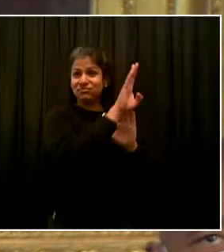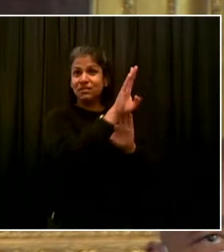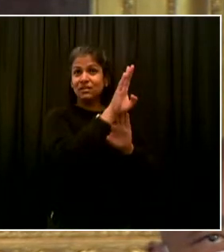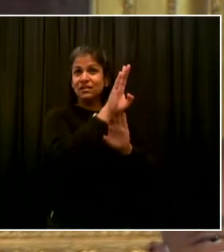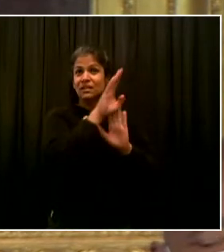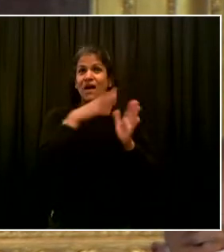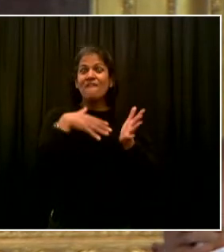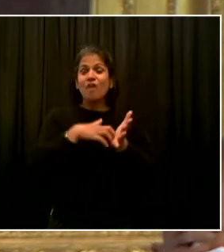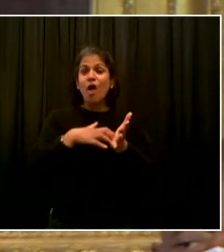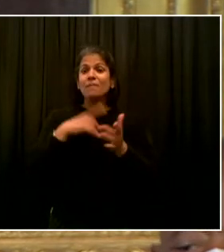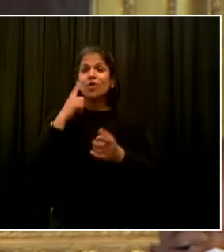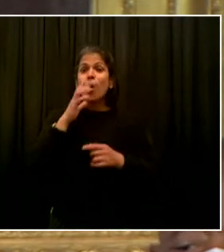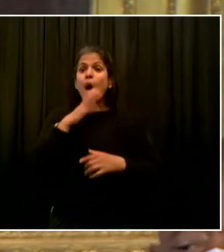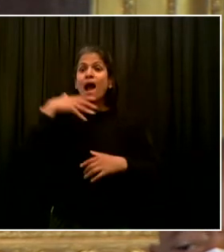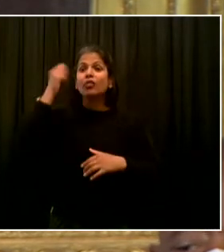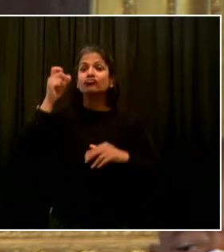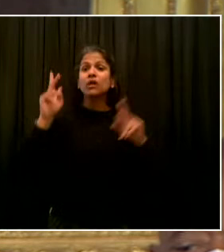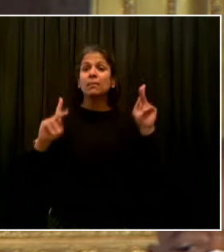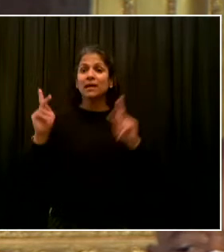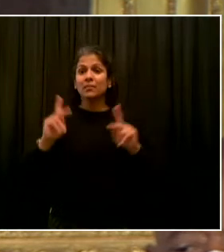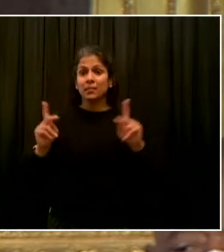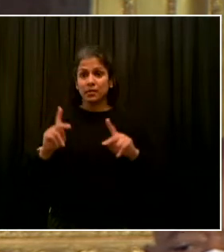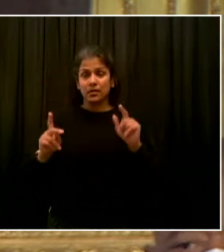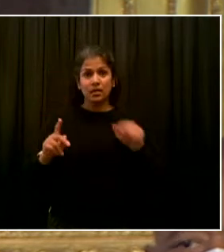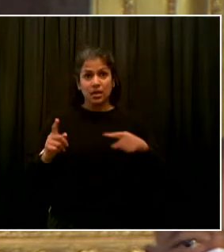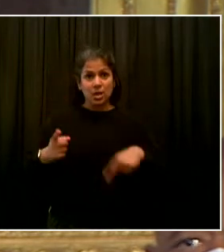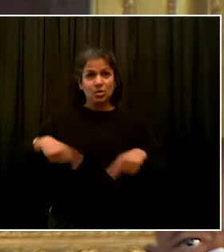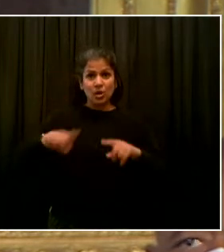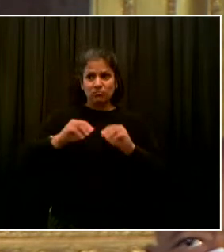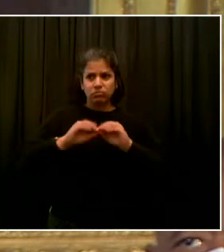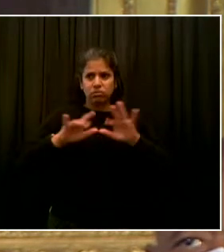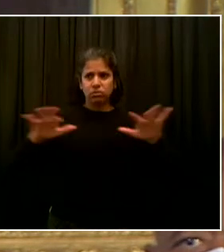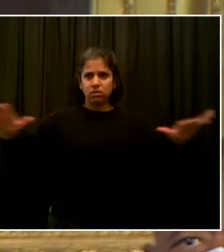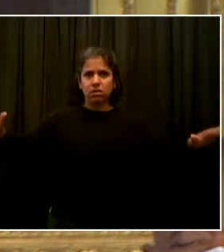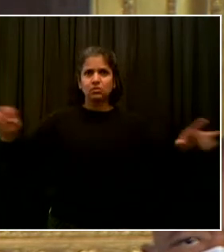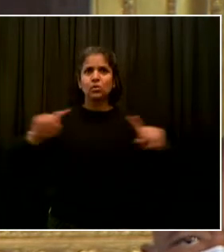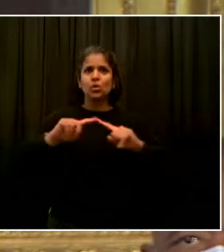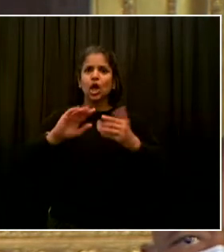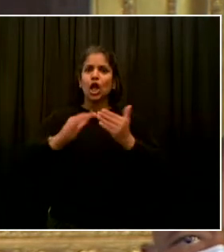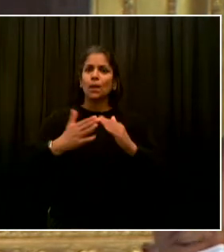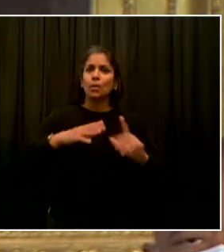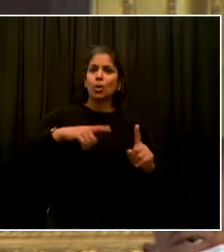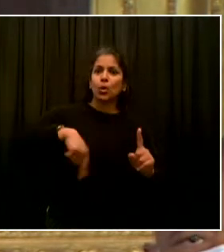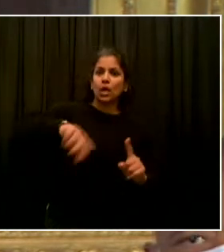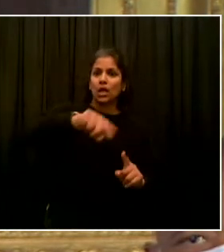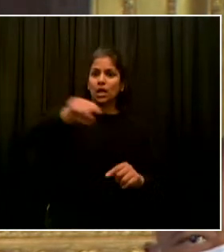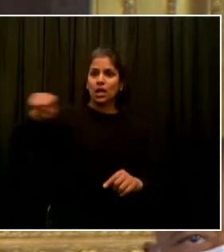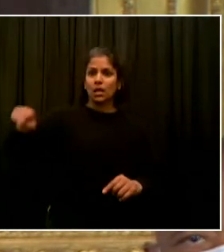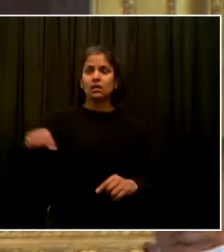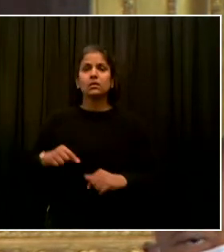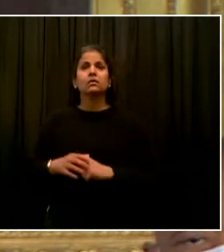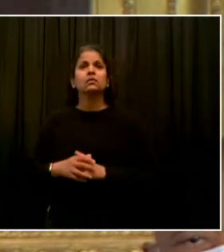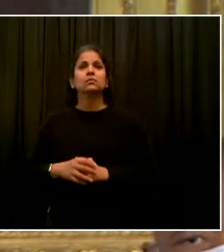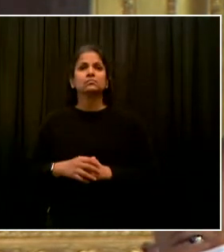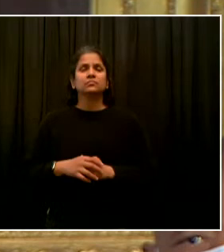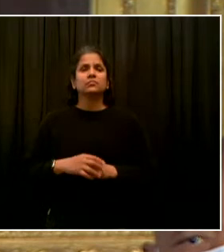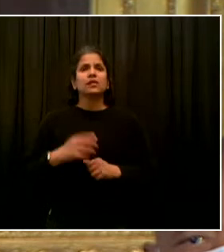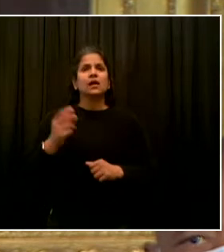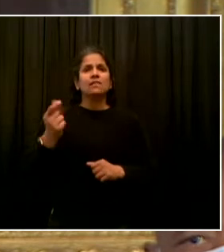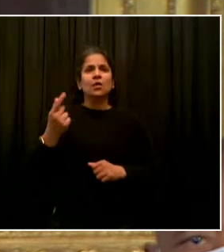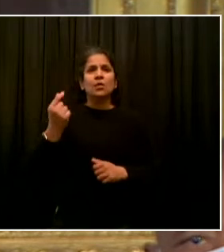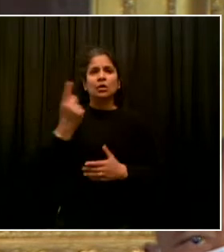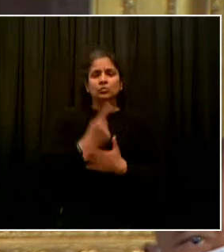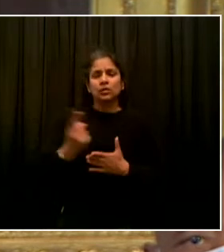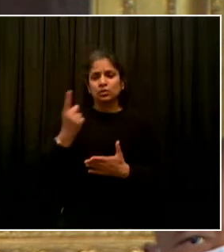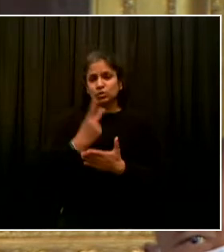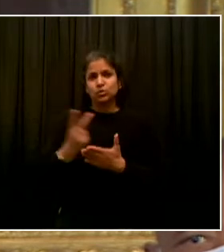in line with wider community spread, usually lagging by a couple of weeks.